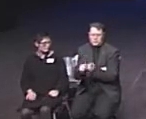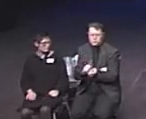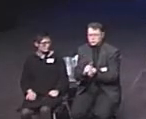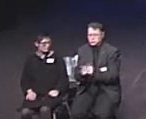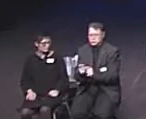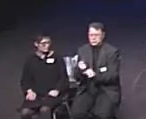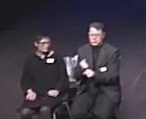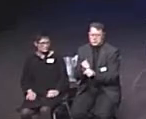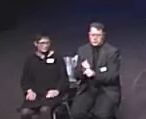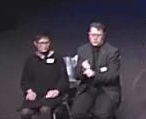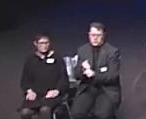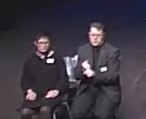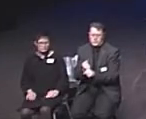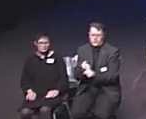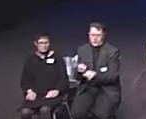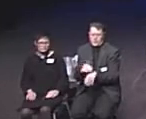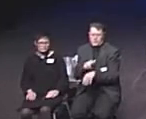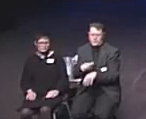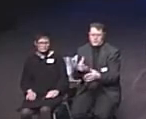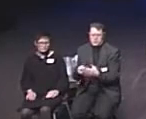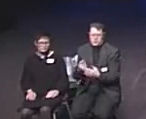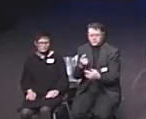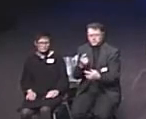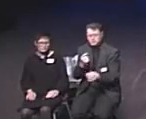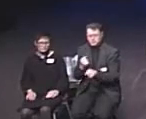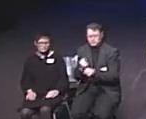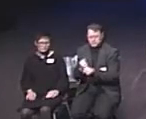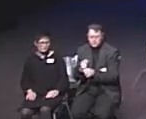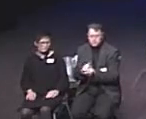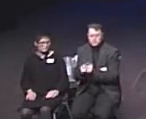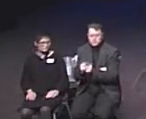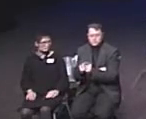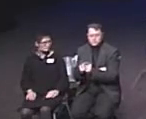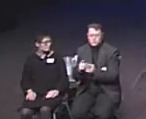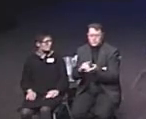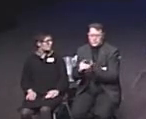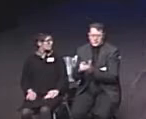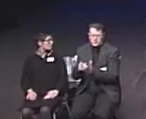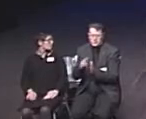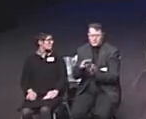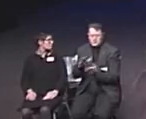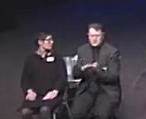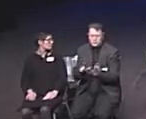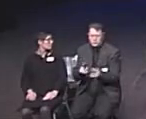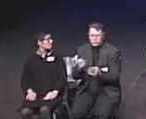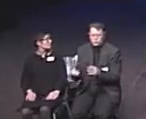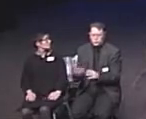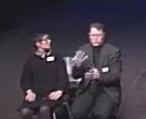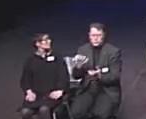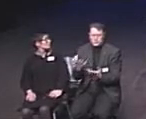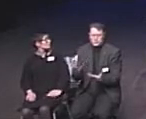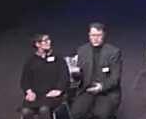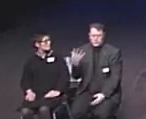with accessibility professionals, actually, to design that website. And now I need a new picture.